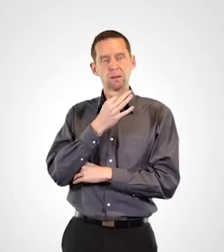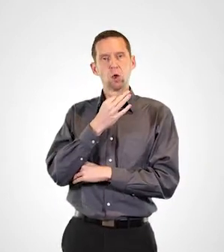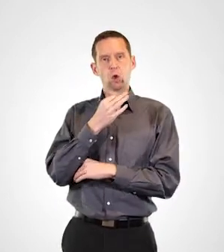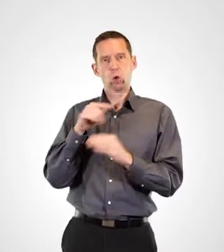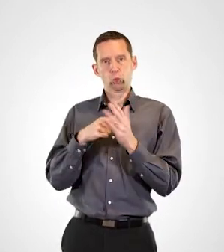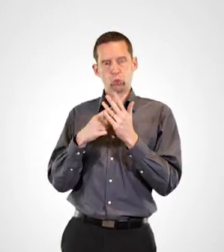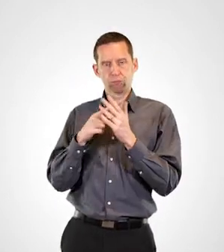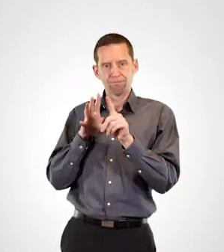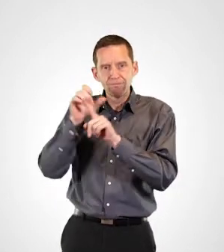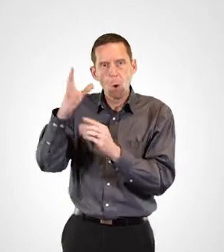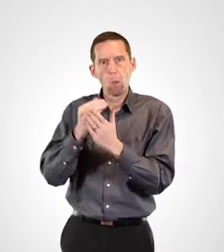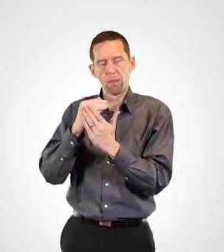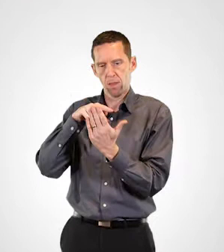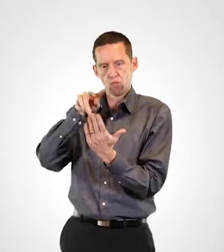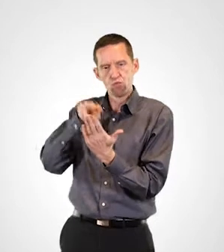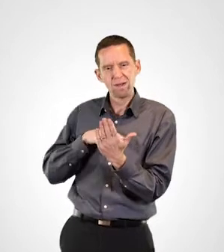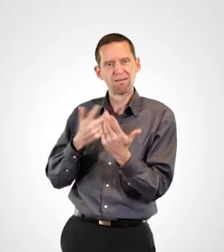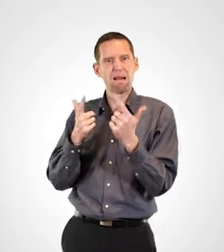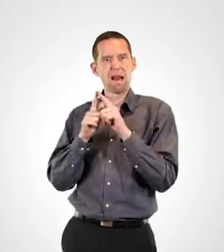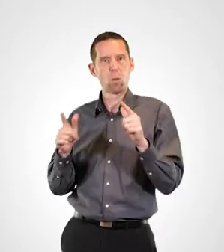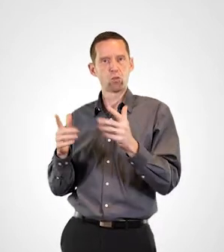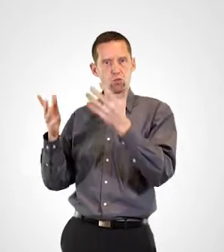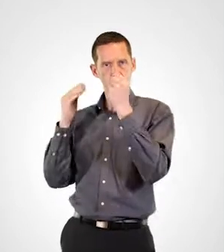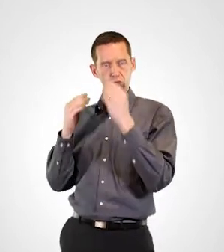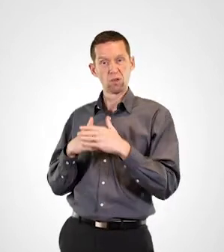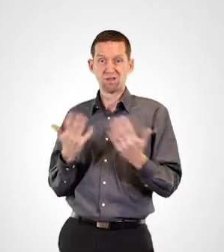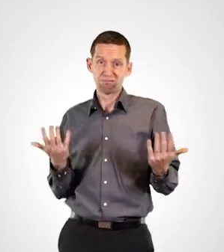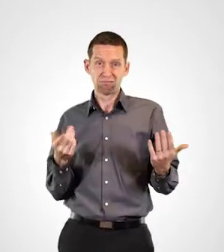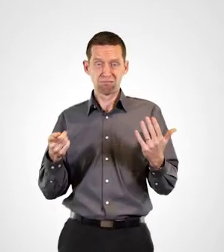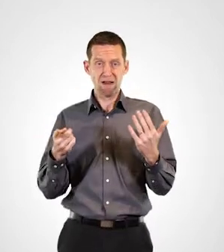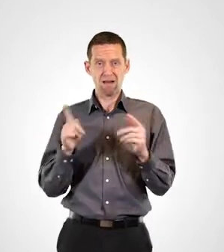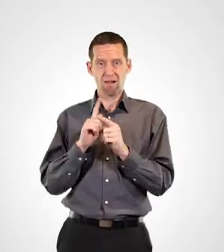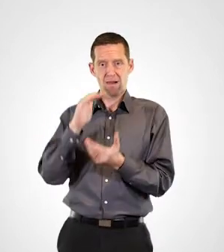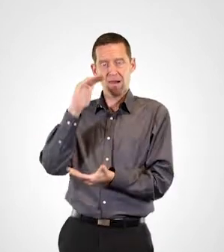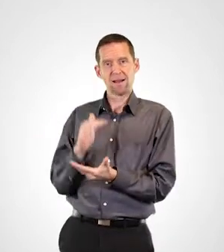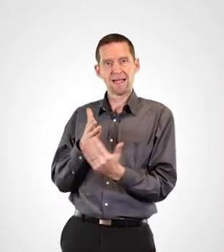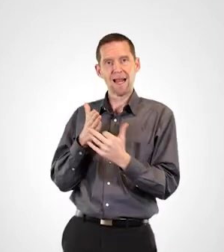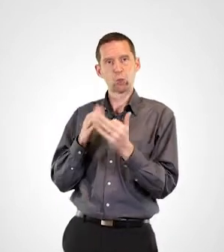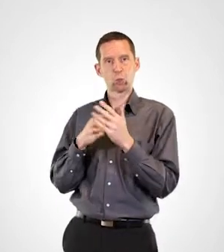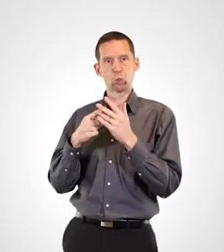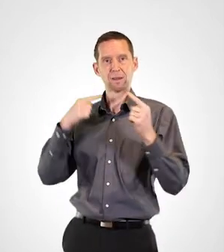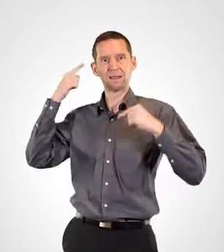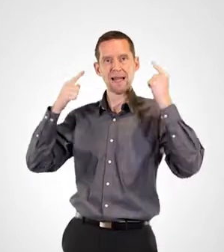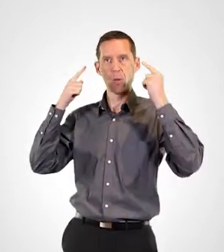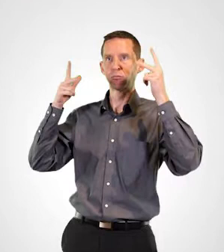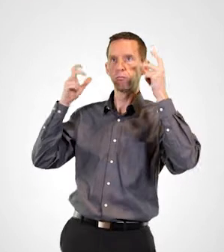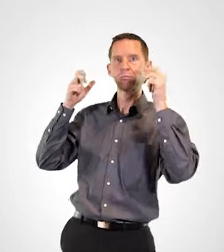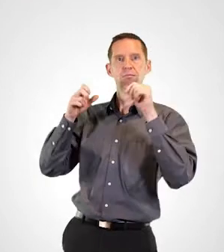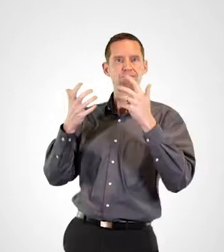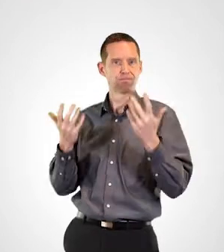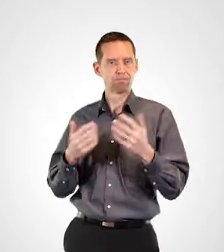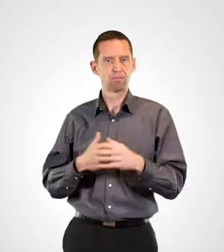reading difficulties, language difficulties and reading difficulties. They have, of course, less access to the sound-based system, and that's a